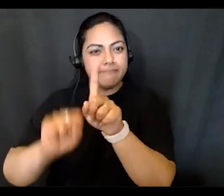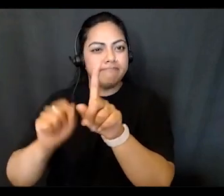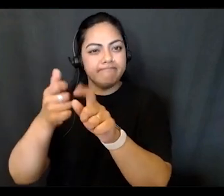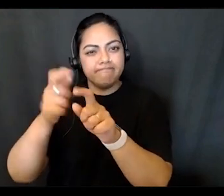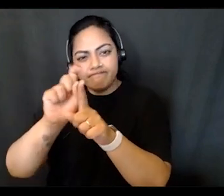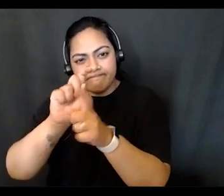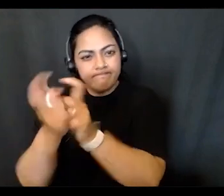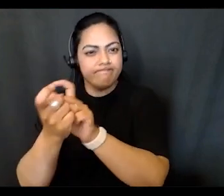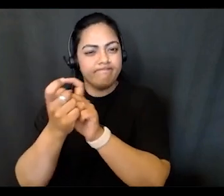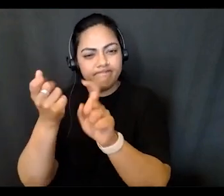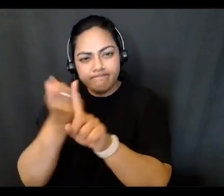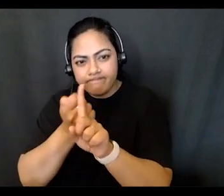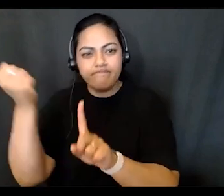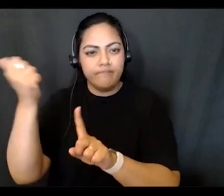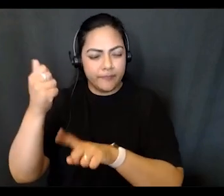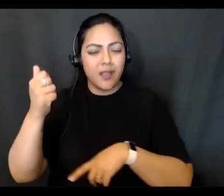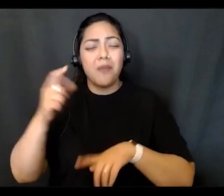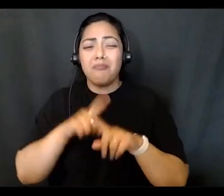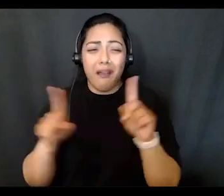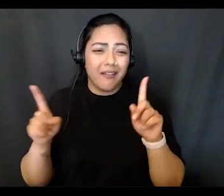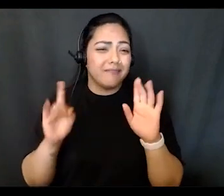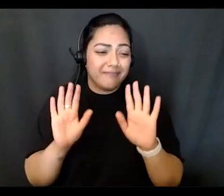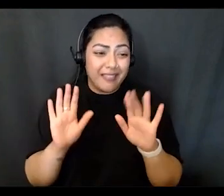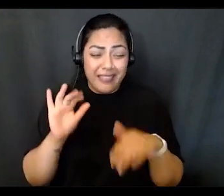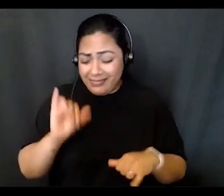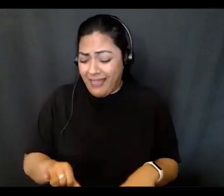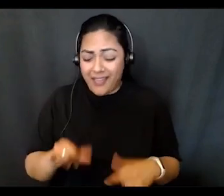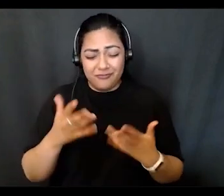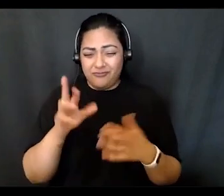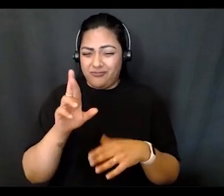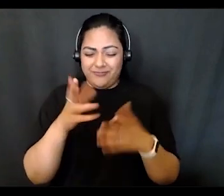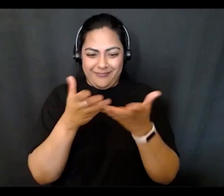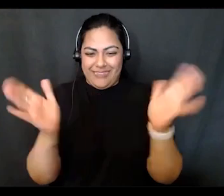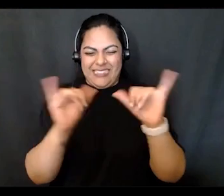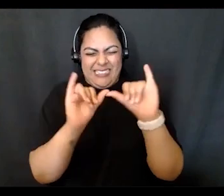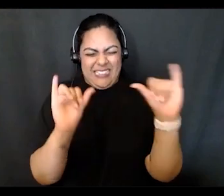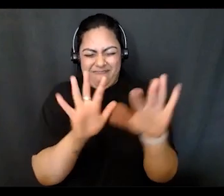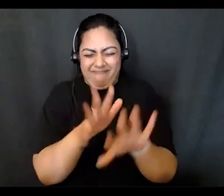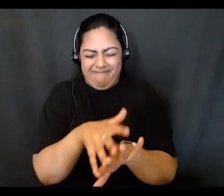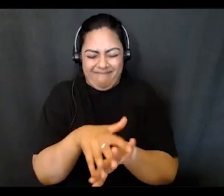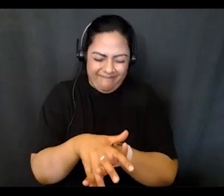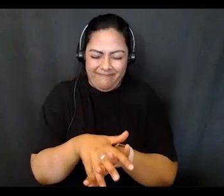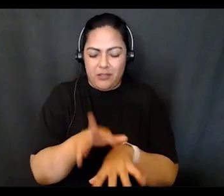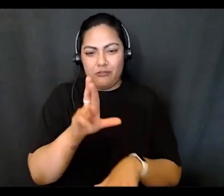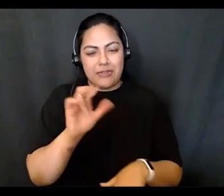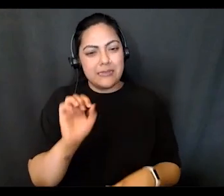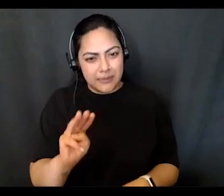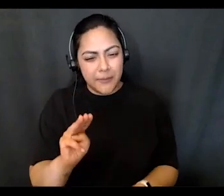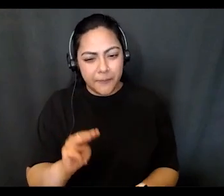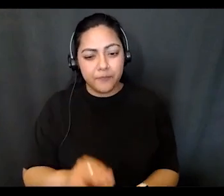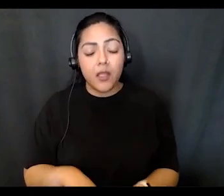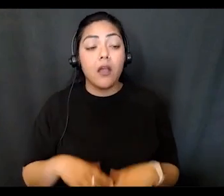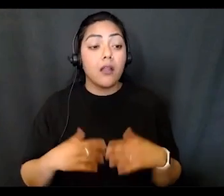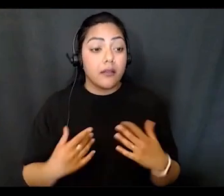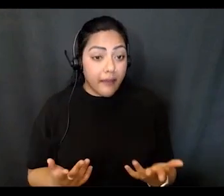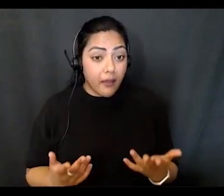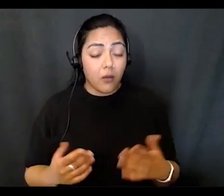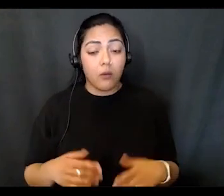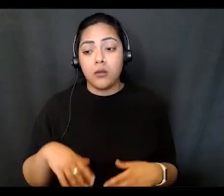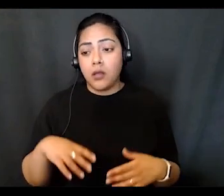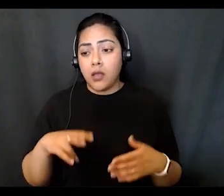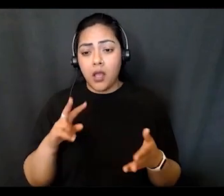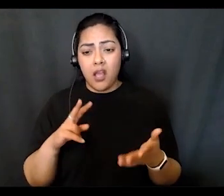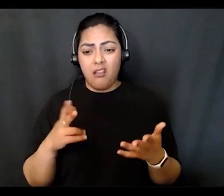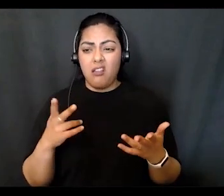the fact that it pre-exists us. The fact that it's commonplace doesn't mean that it's not terrible,